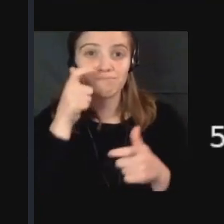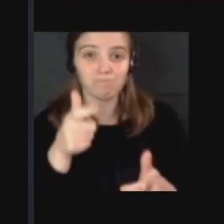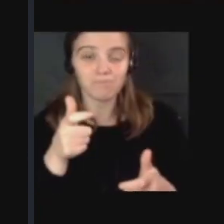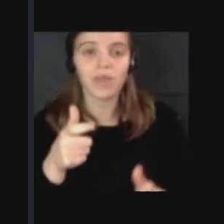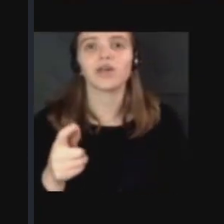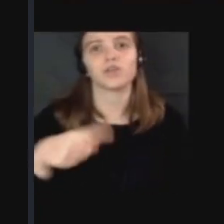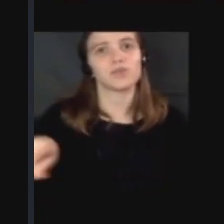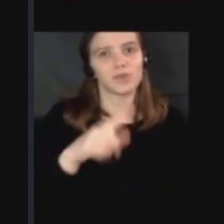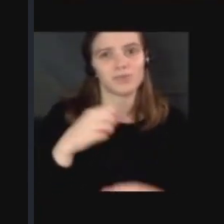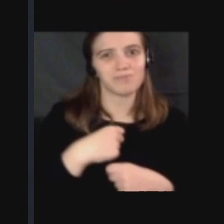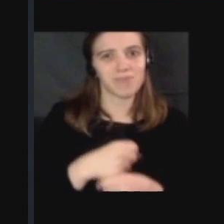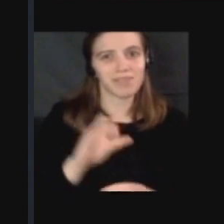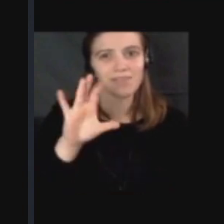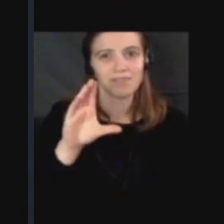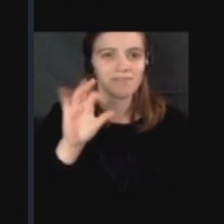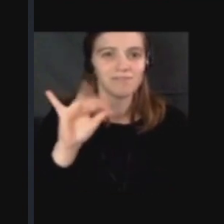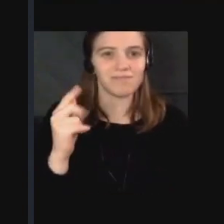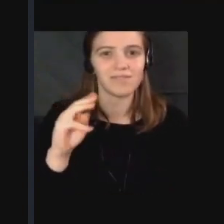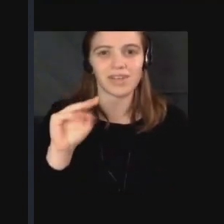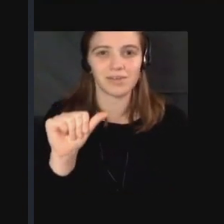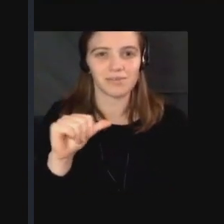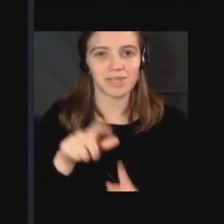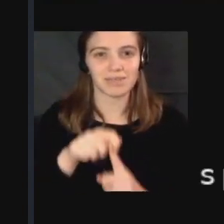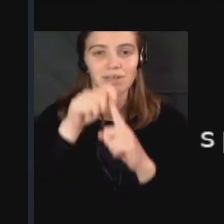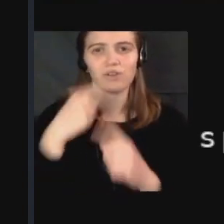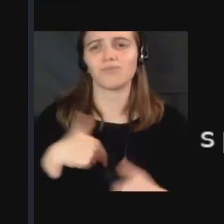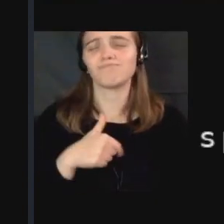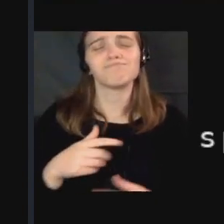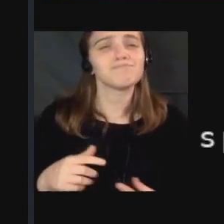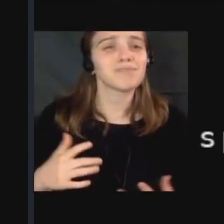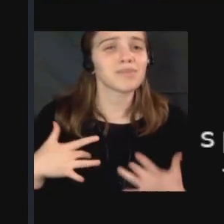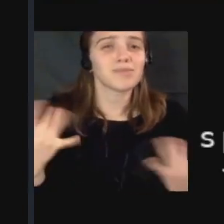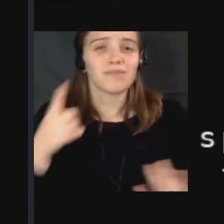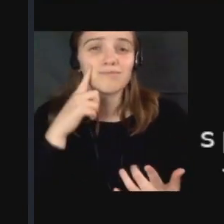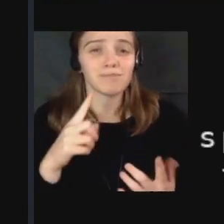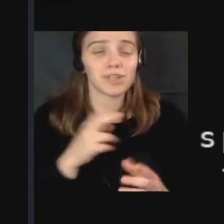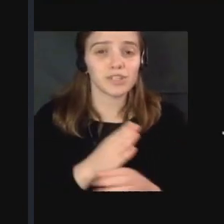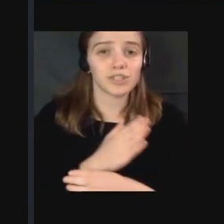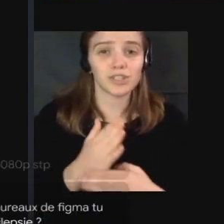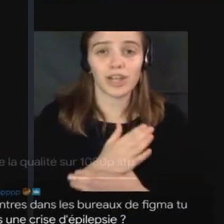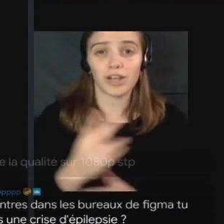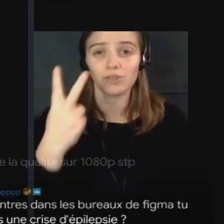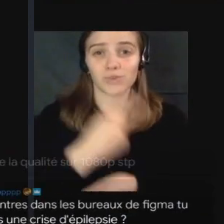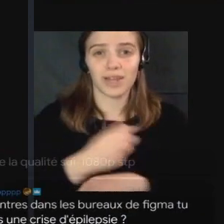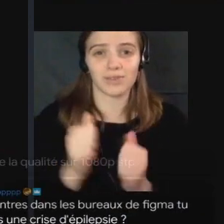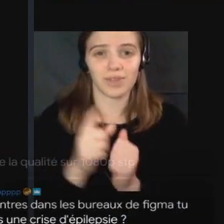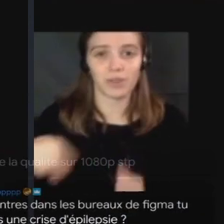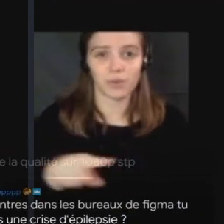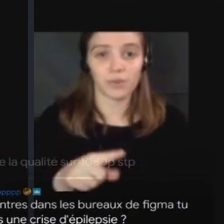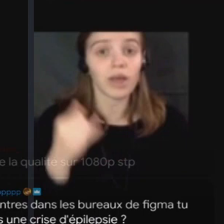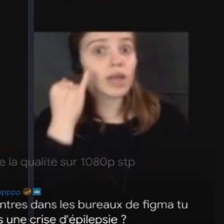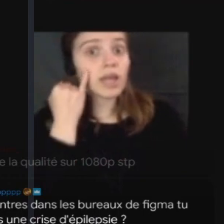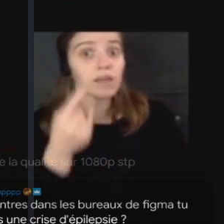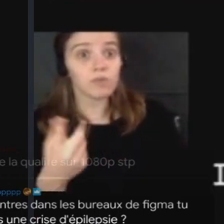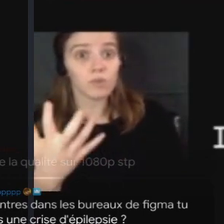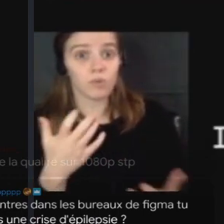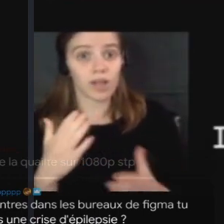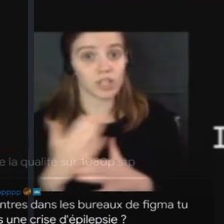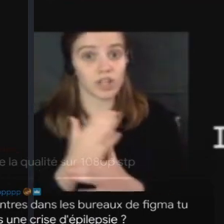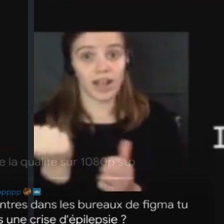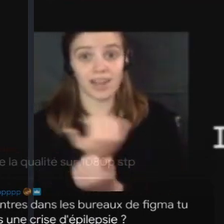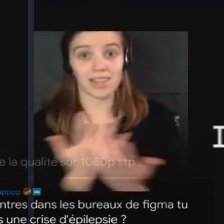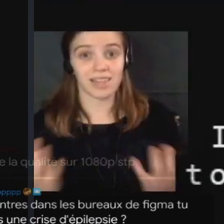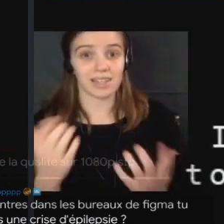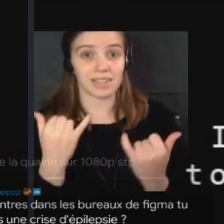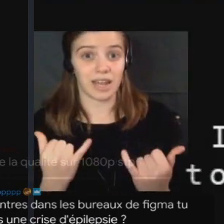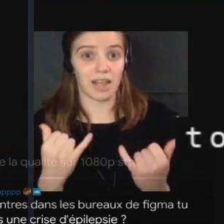special, and we're so grateful to share these 2 days with you. Oh, and one last thing. If you want to share anything today with the larger community on social